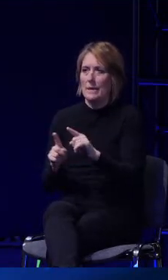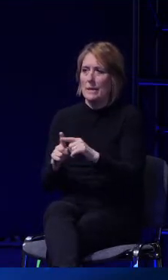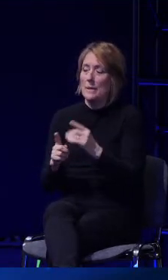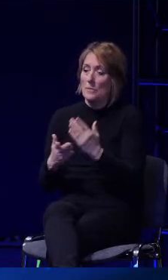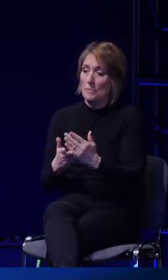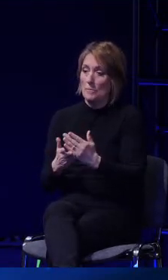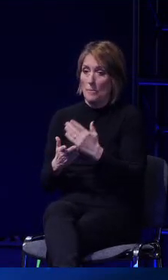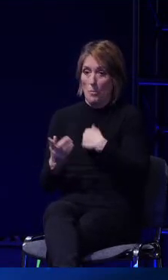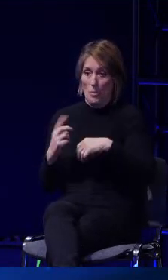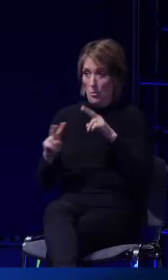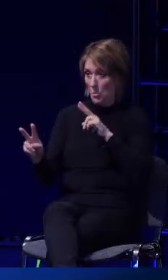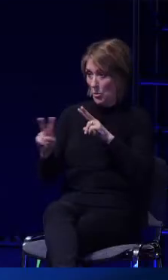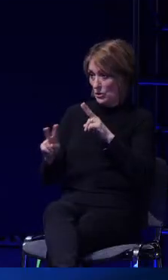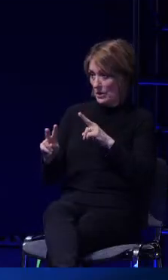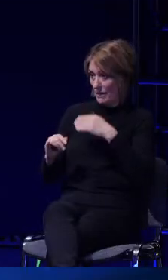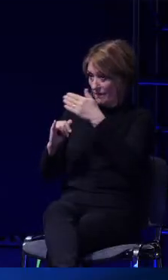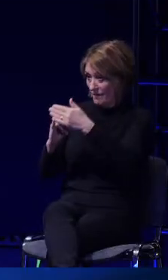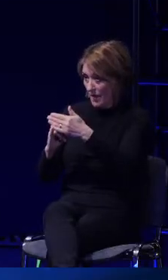final show,